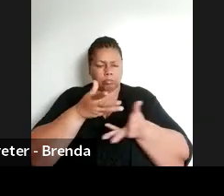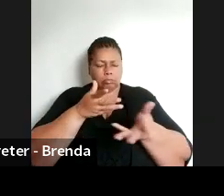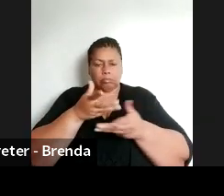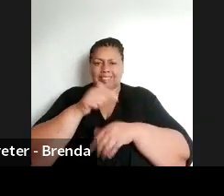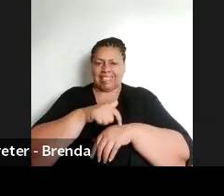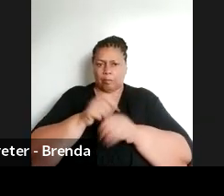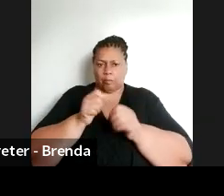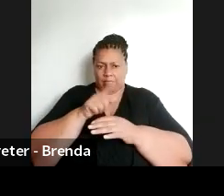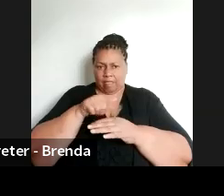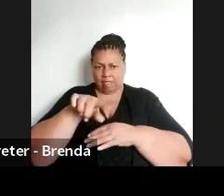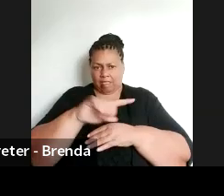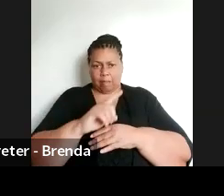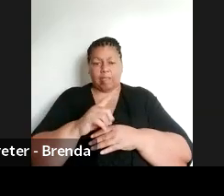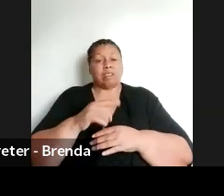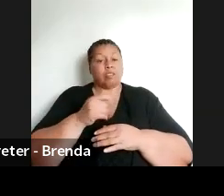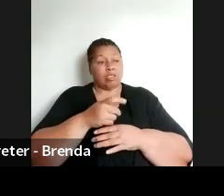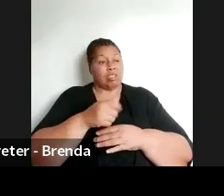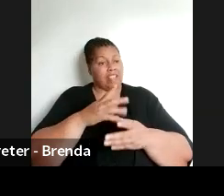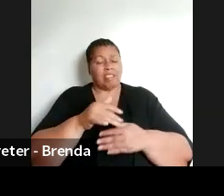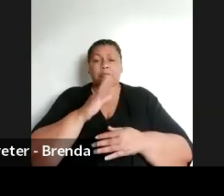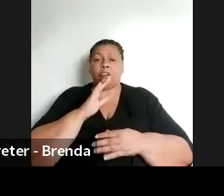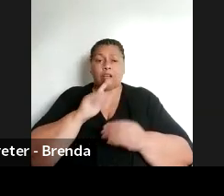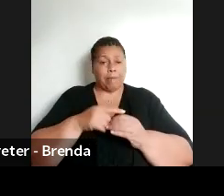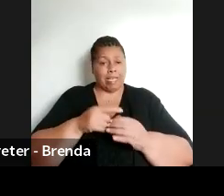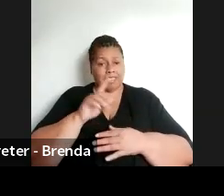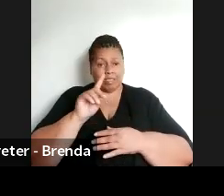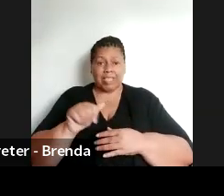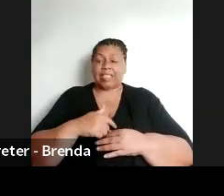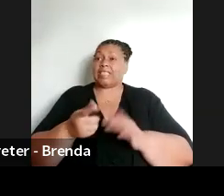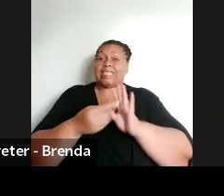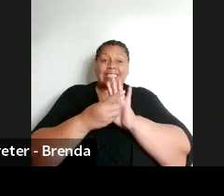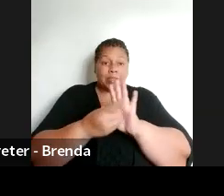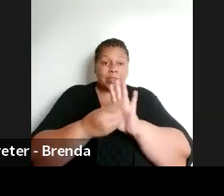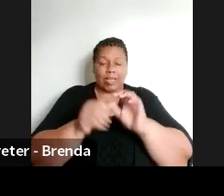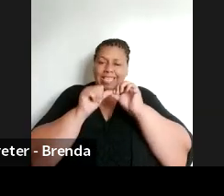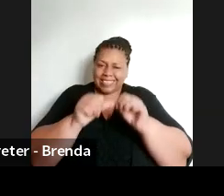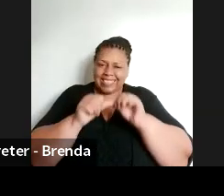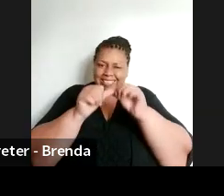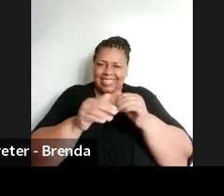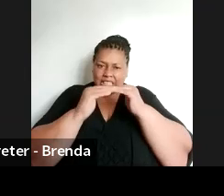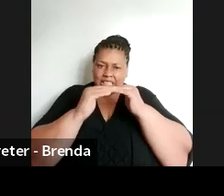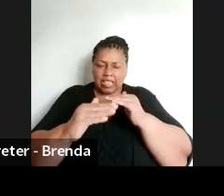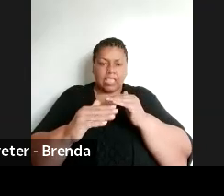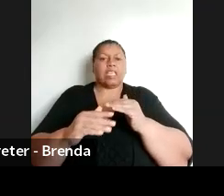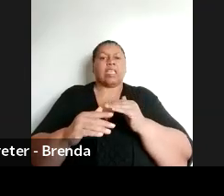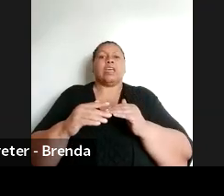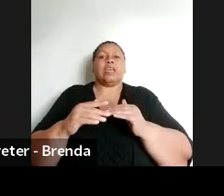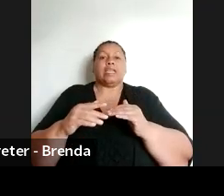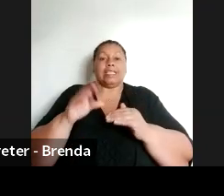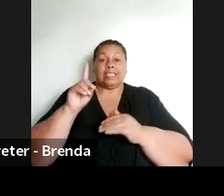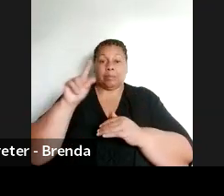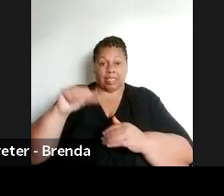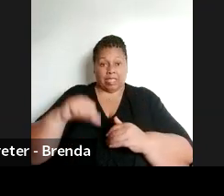aren't talking about disability, consistently demonstrates disability pride. They can ask